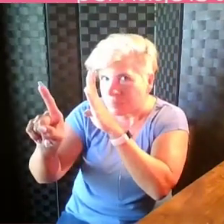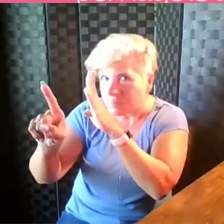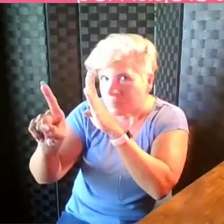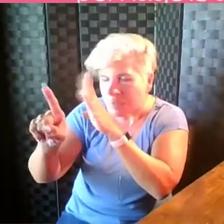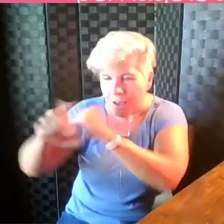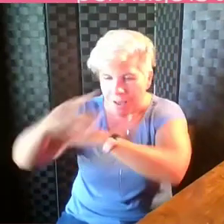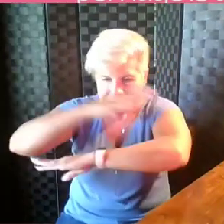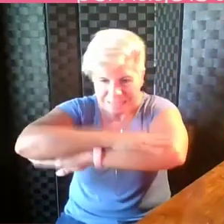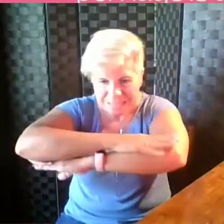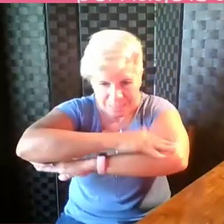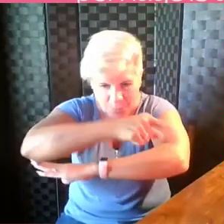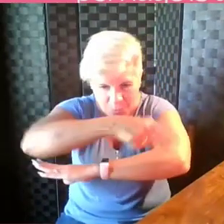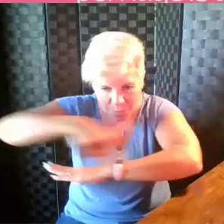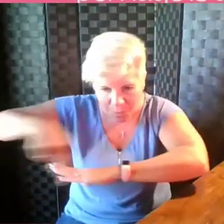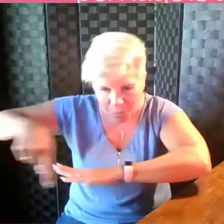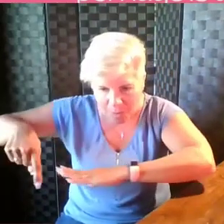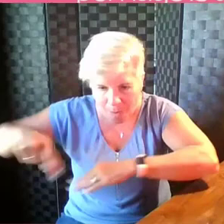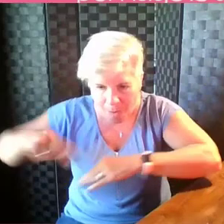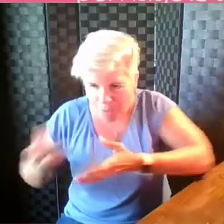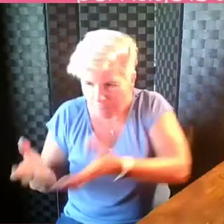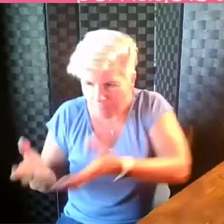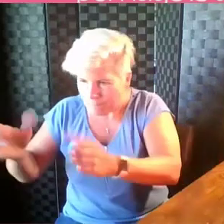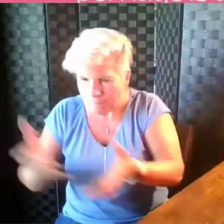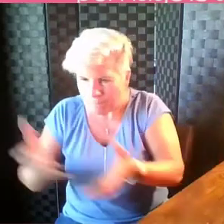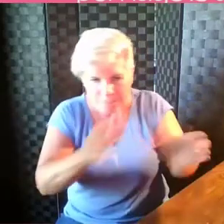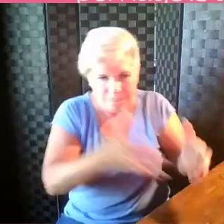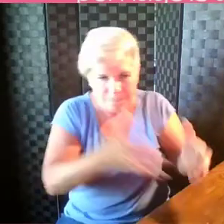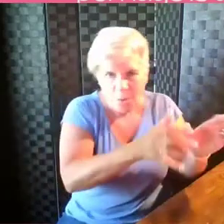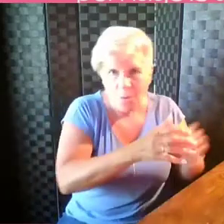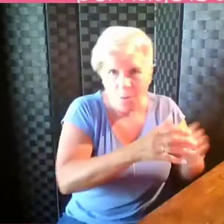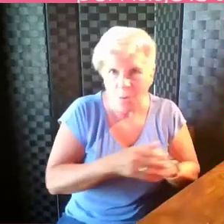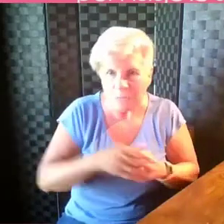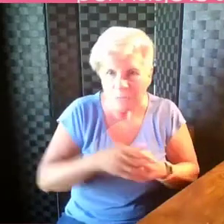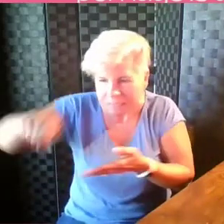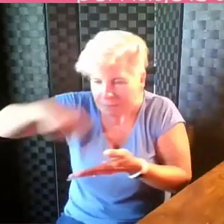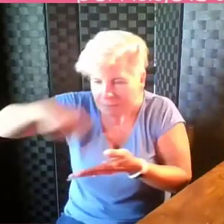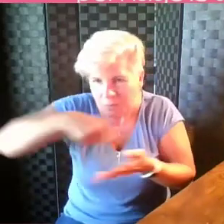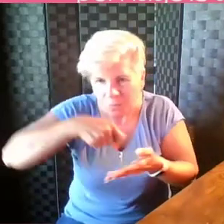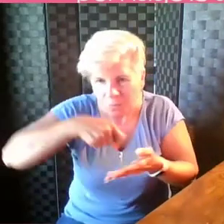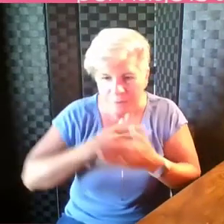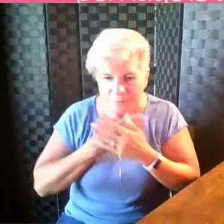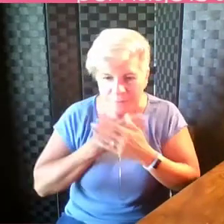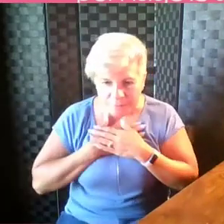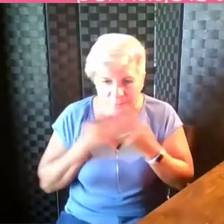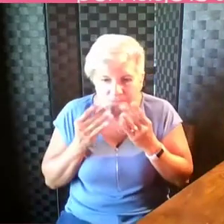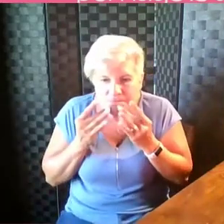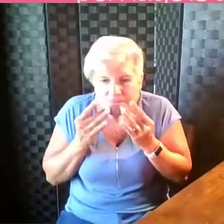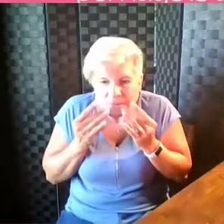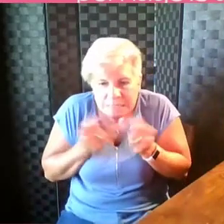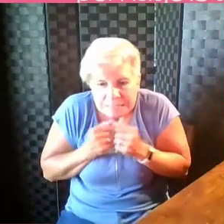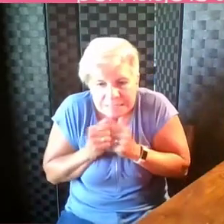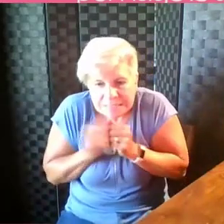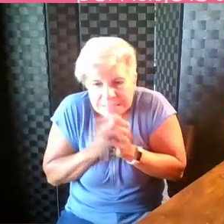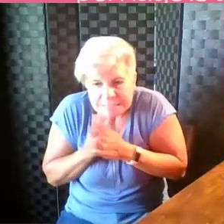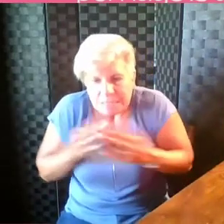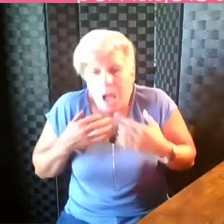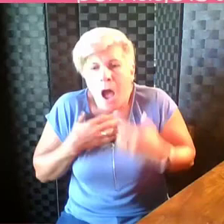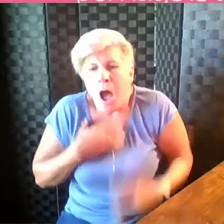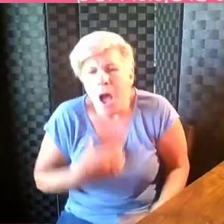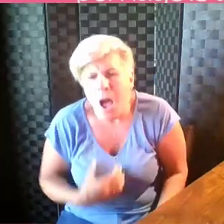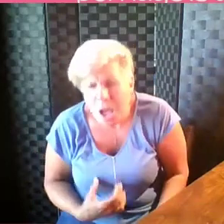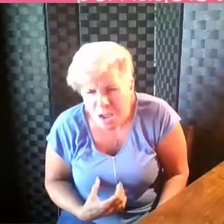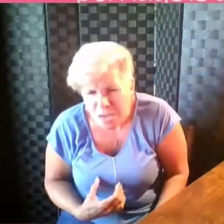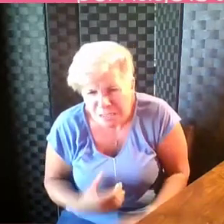were 3 bowls of porridge. Goldilocks was so hungry she could eat a horse. She tasted the porridge from